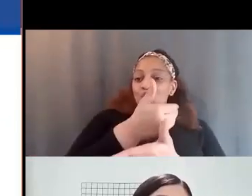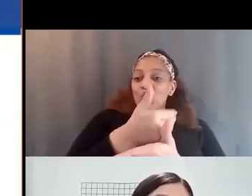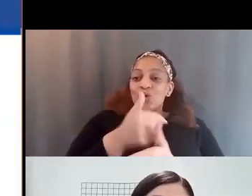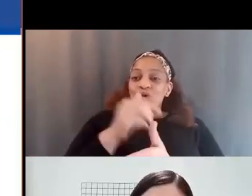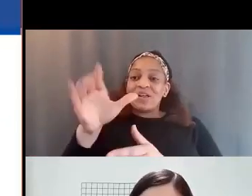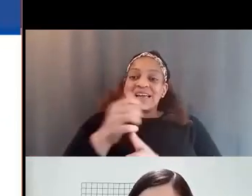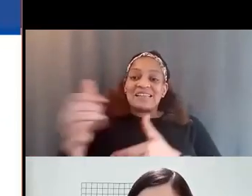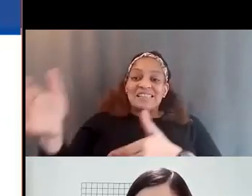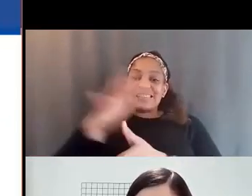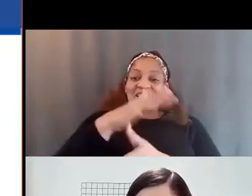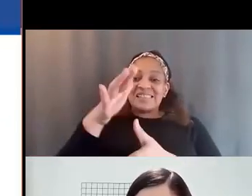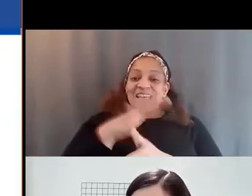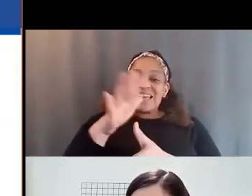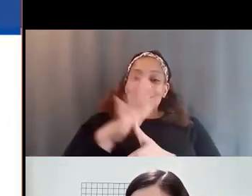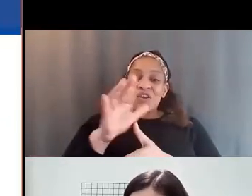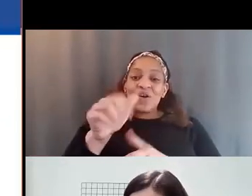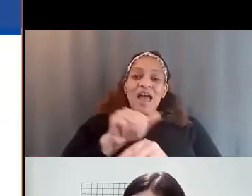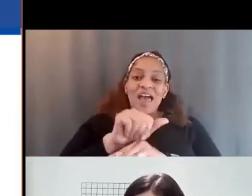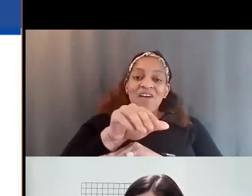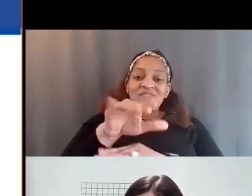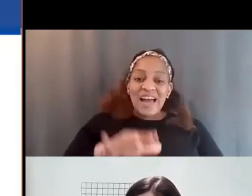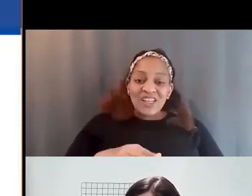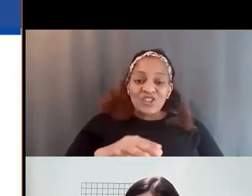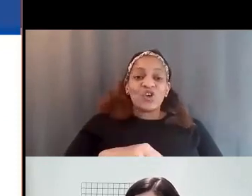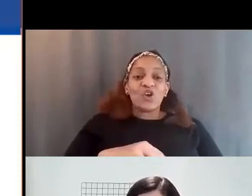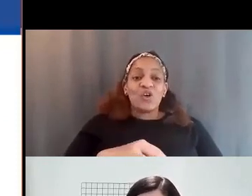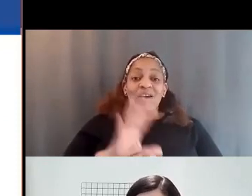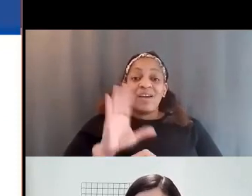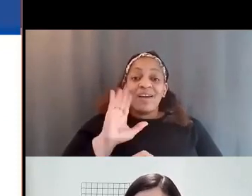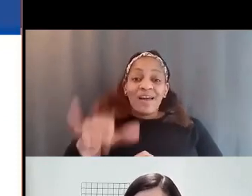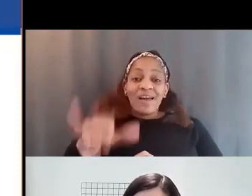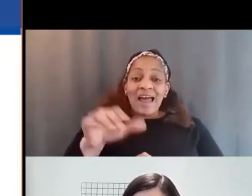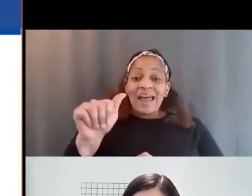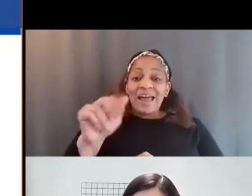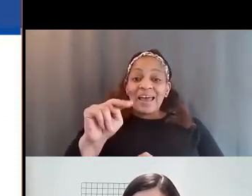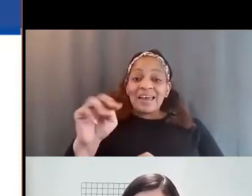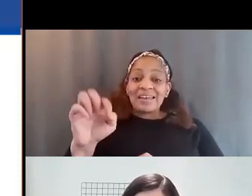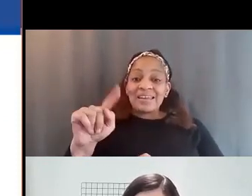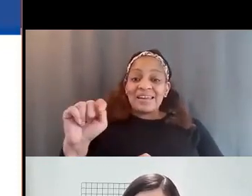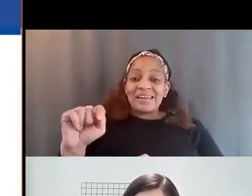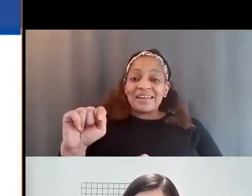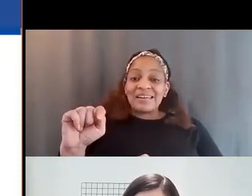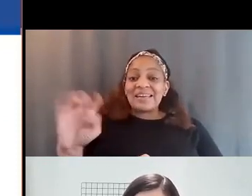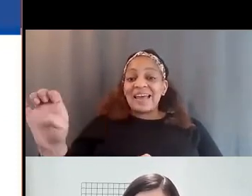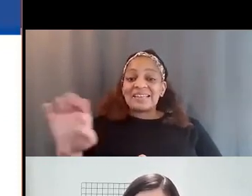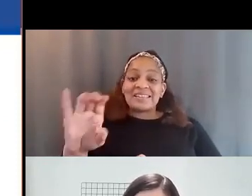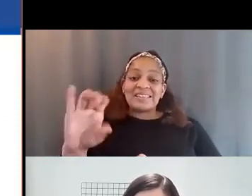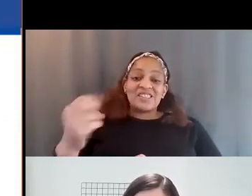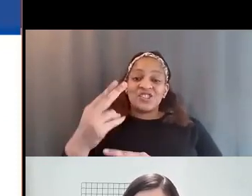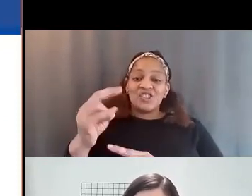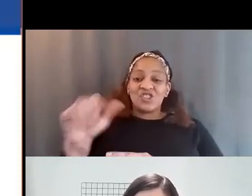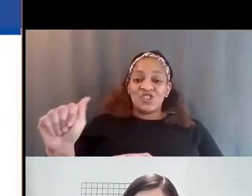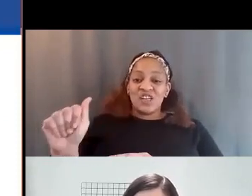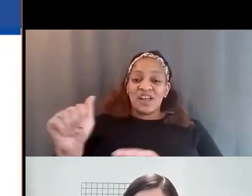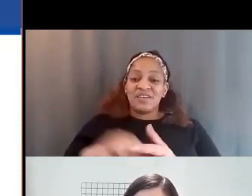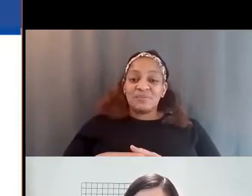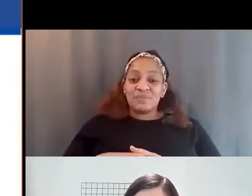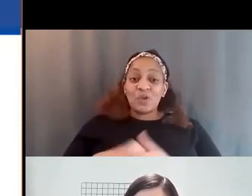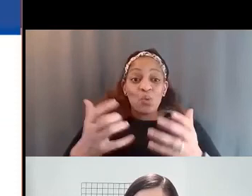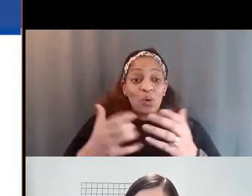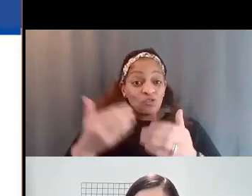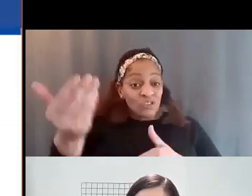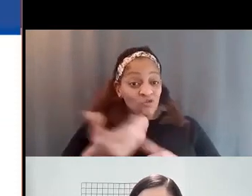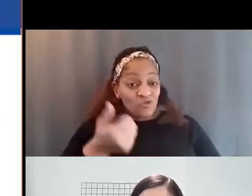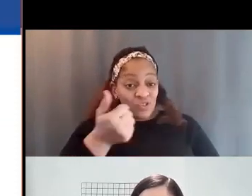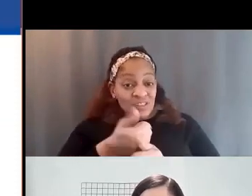the webinar with us today. Annette, would you like to briefly introduce yourself really quickly to our audience?